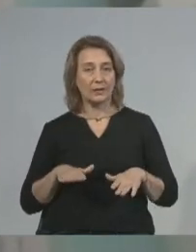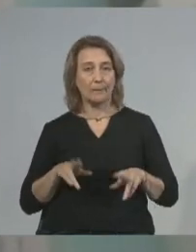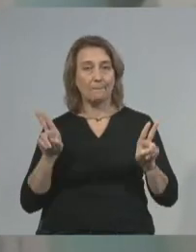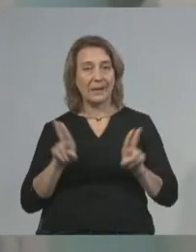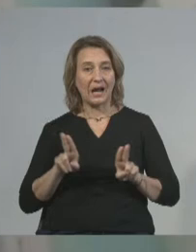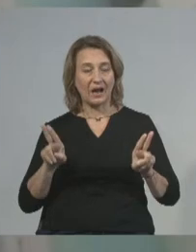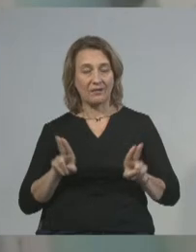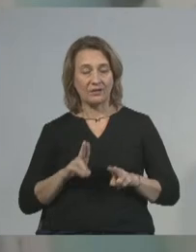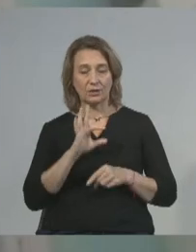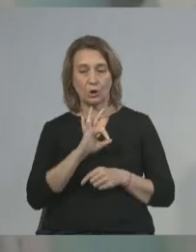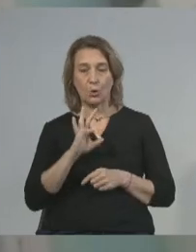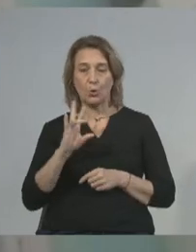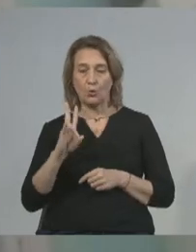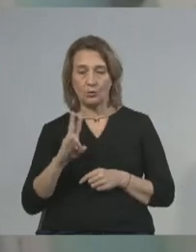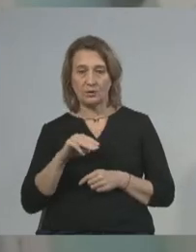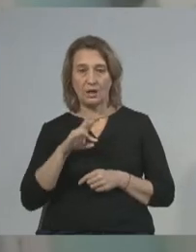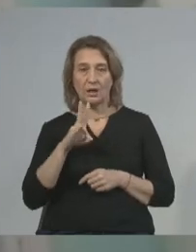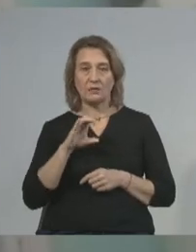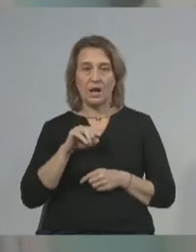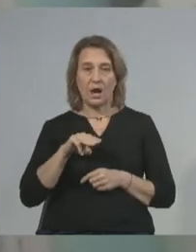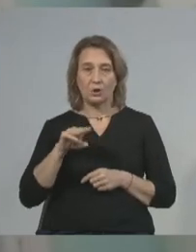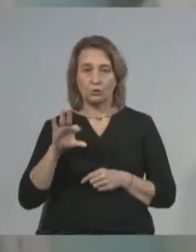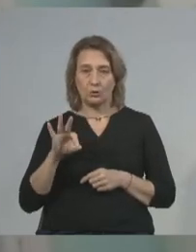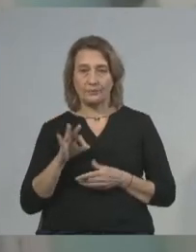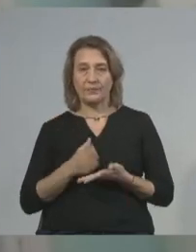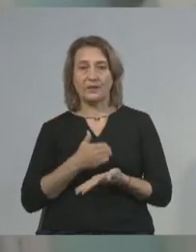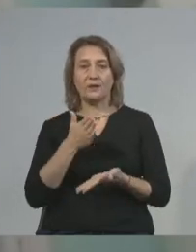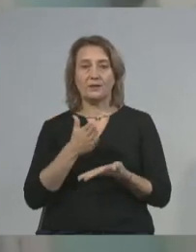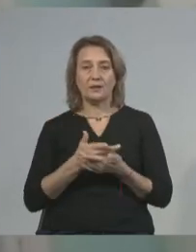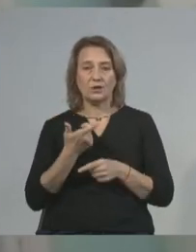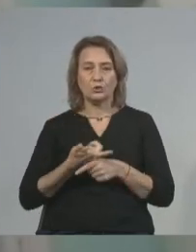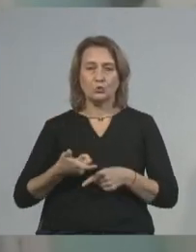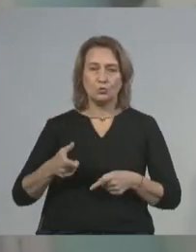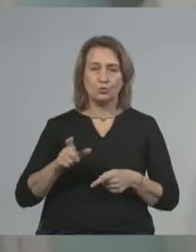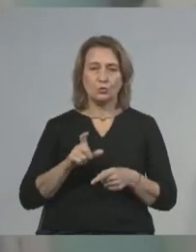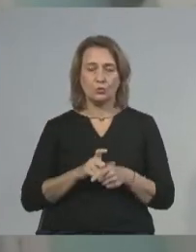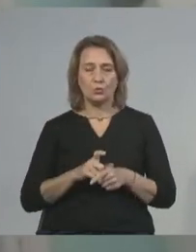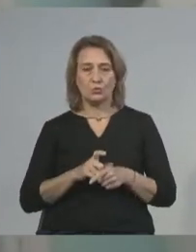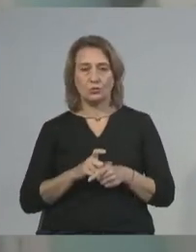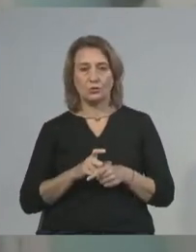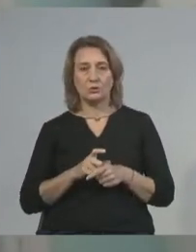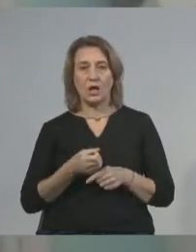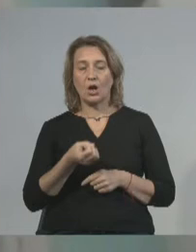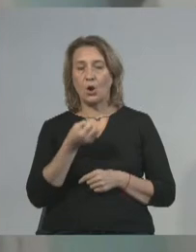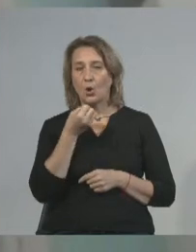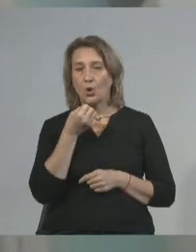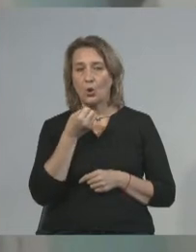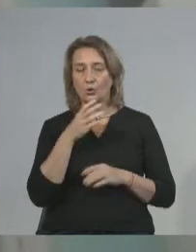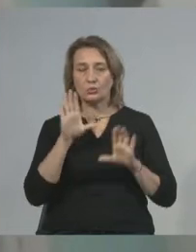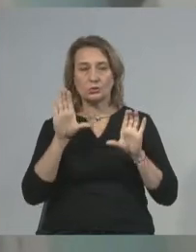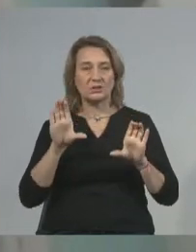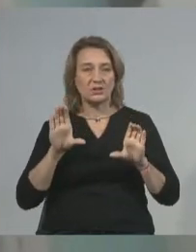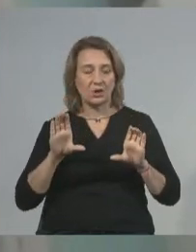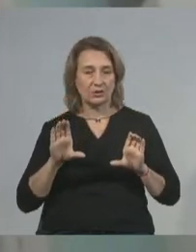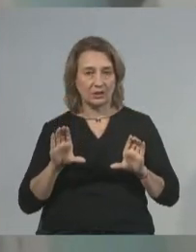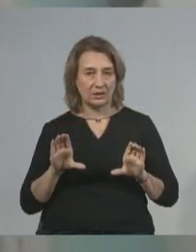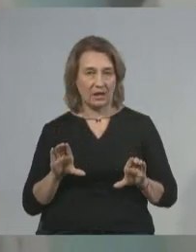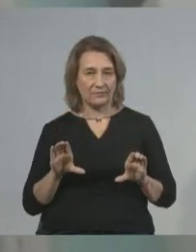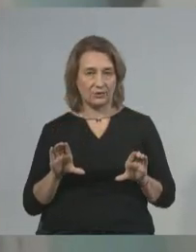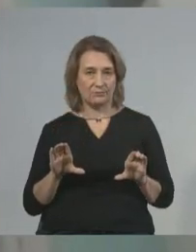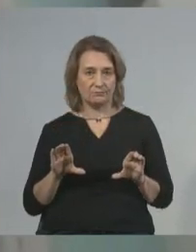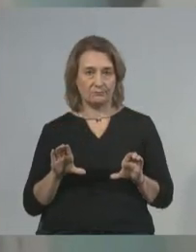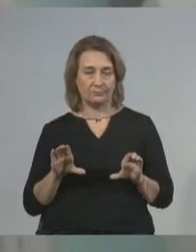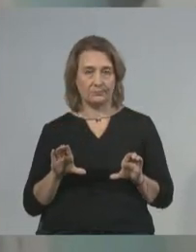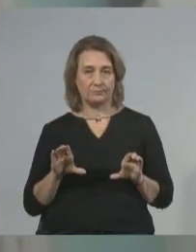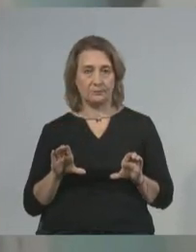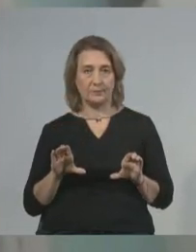nato etc there's some really good legislation how to to tackle this and this hybrid warfare and protect your democracy and that